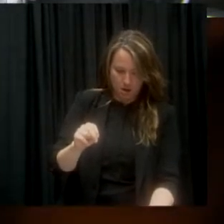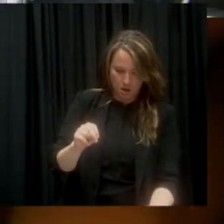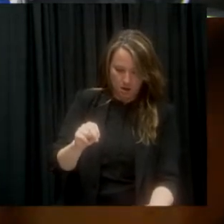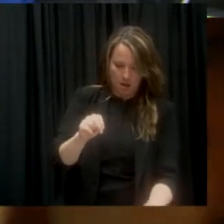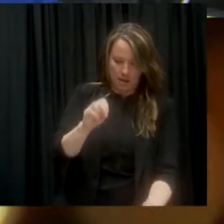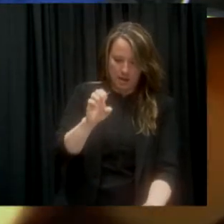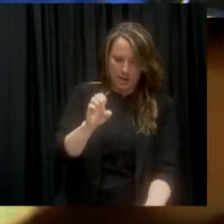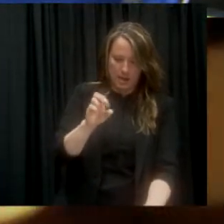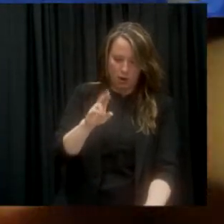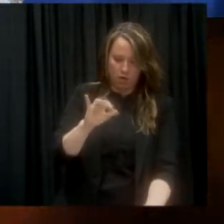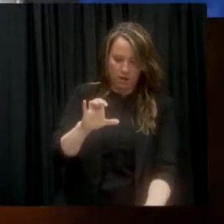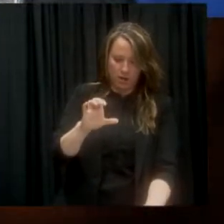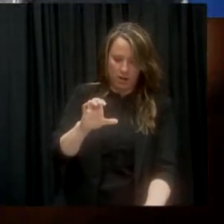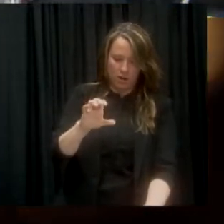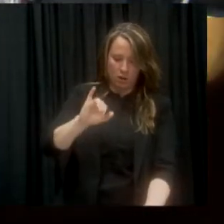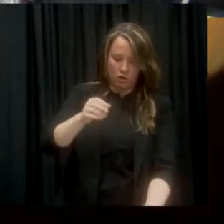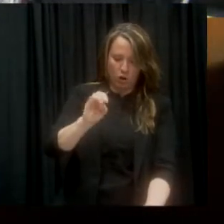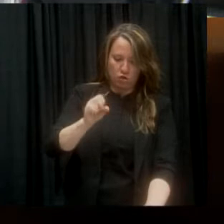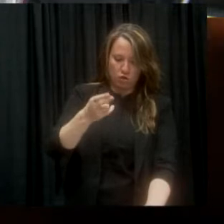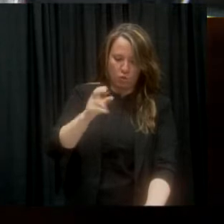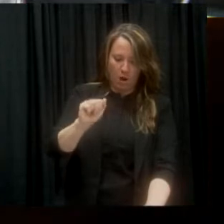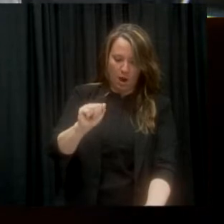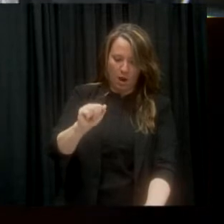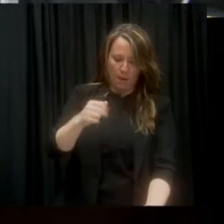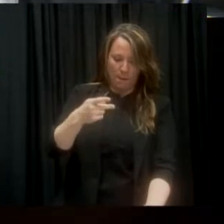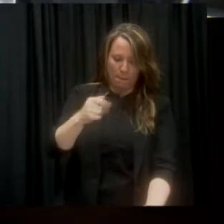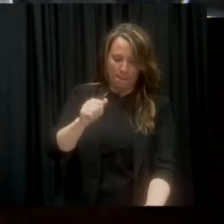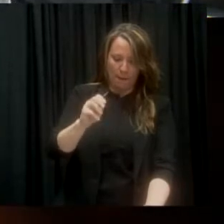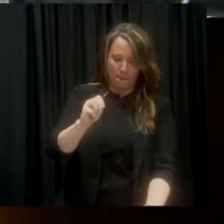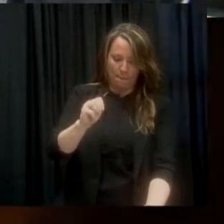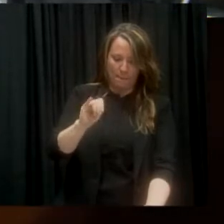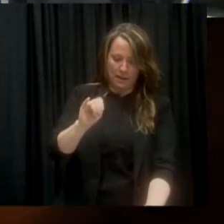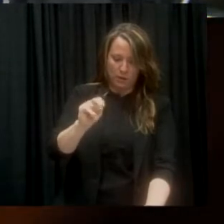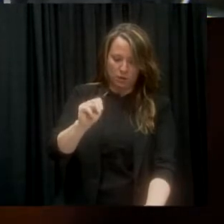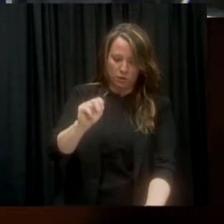Eric Joshua Pematain-Tuin.